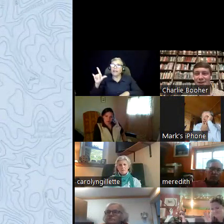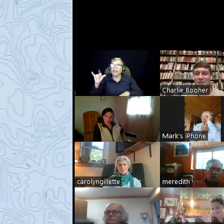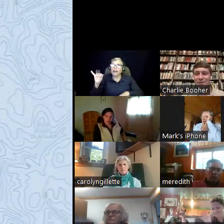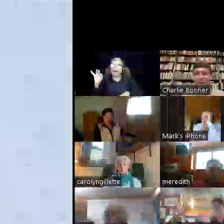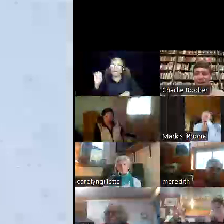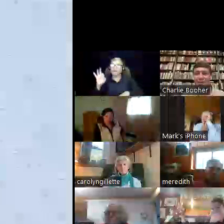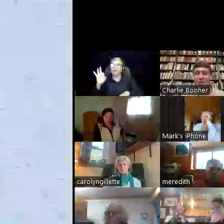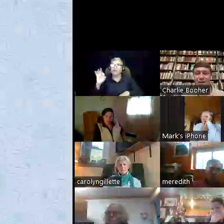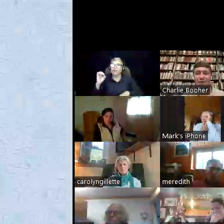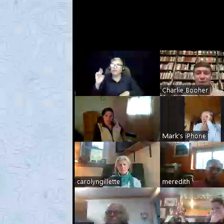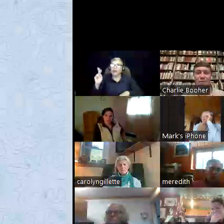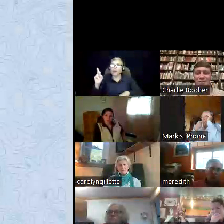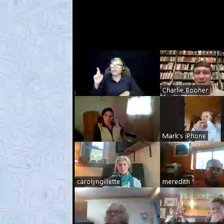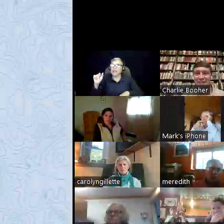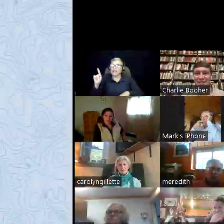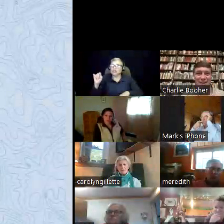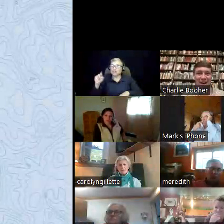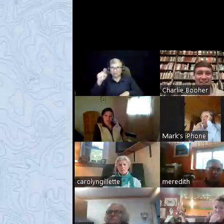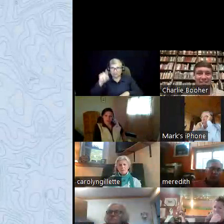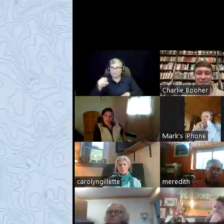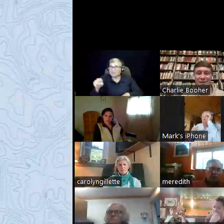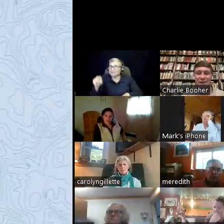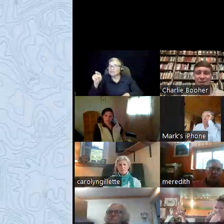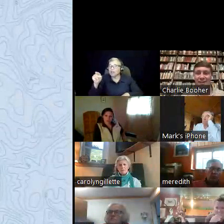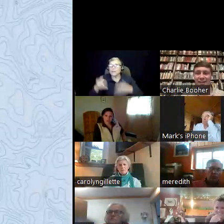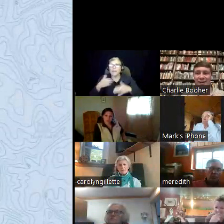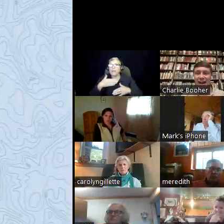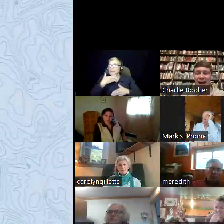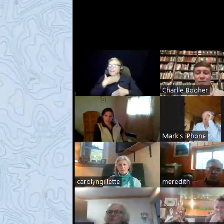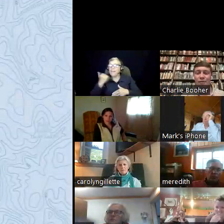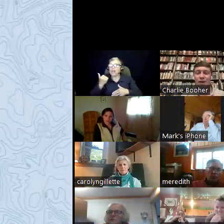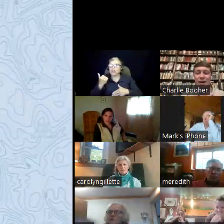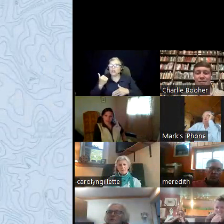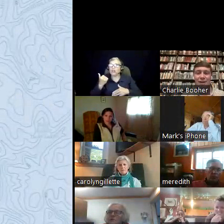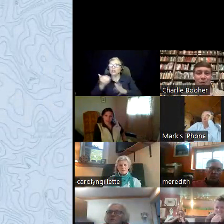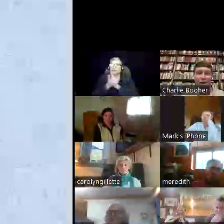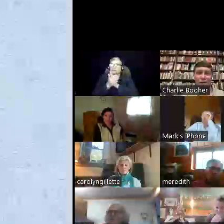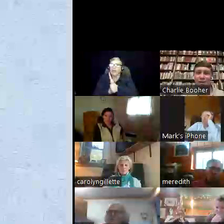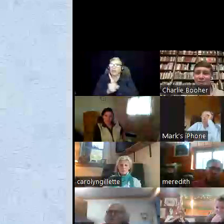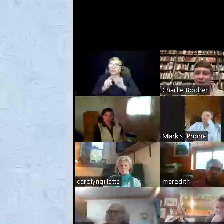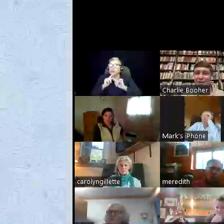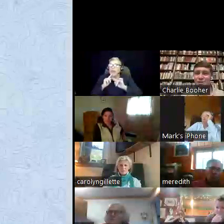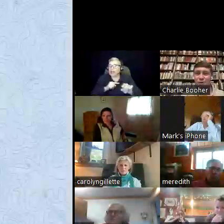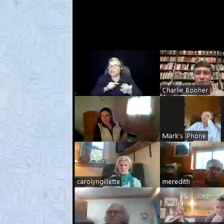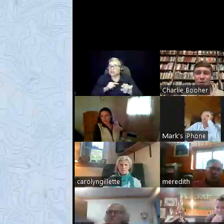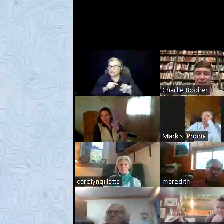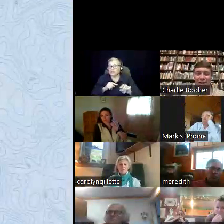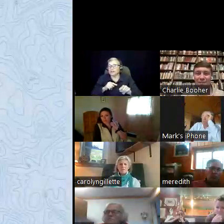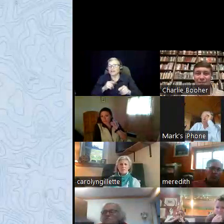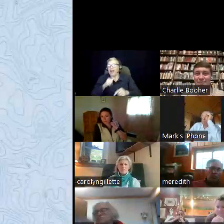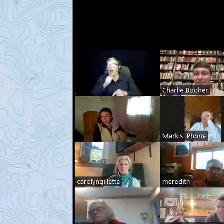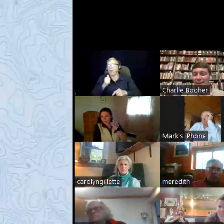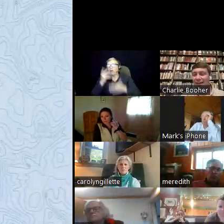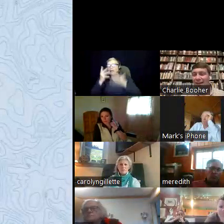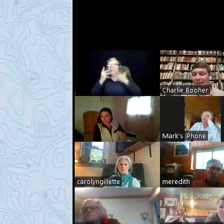call can probably answer that question better than I can, though I won't put Jess on the spot to talk about how the state of Wyoming defines trophy